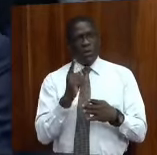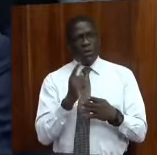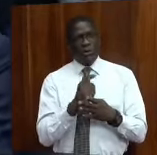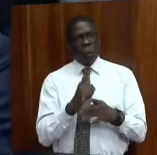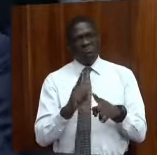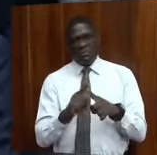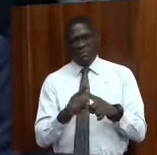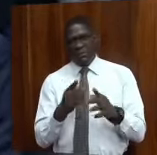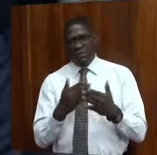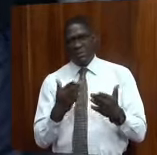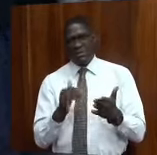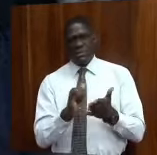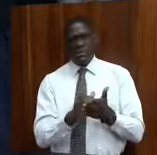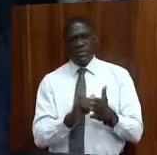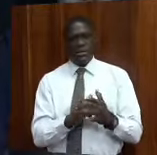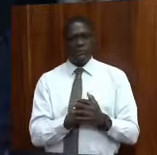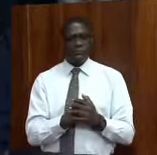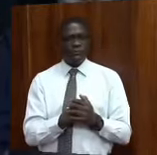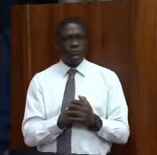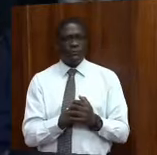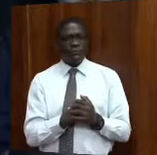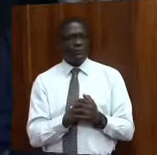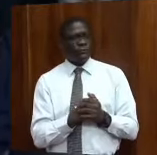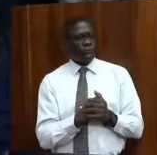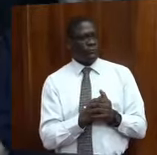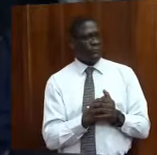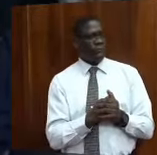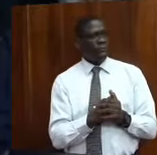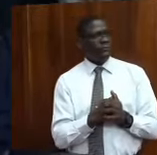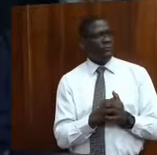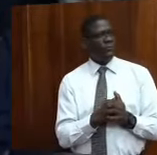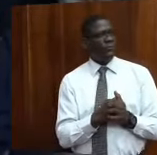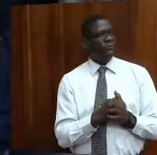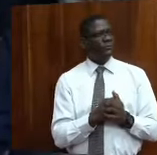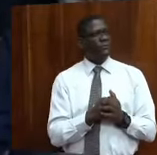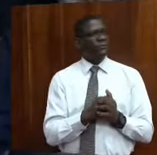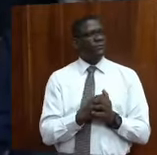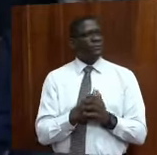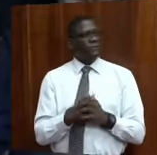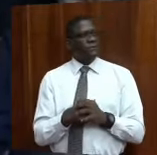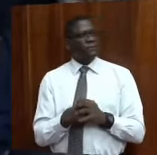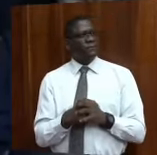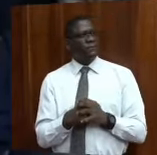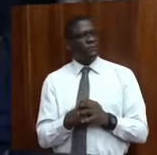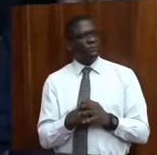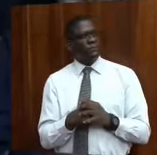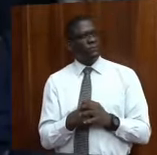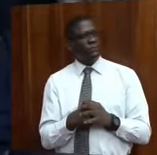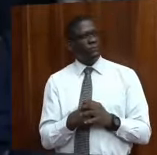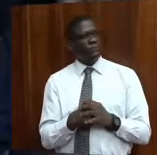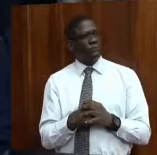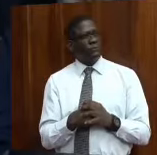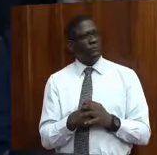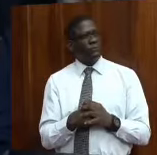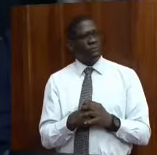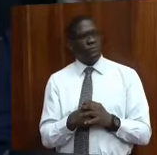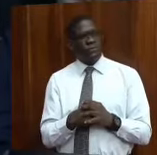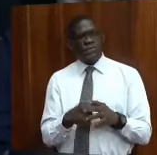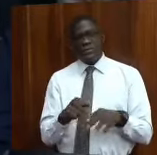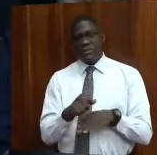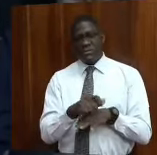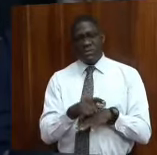have existed in various pieces of legislation. Mr. Speaker, other reforms are necessary if we are to remain